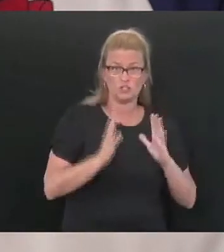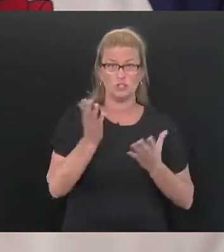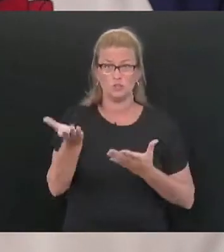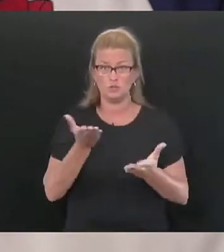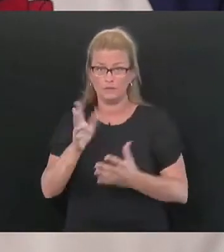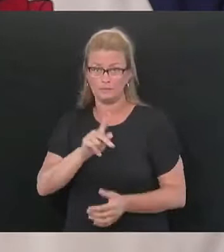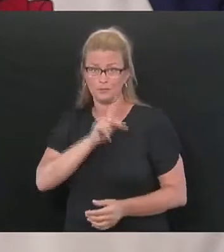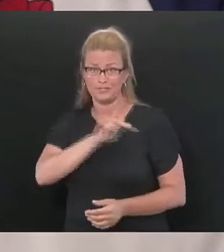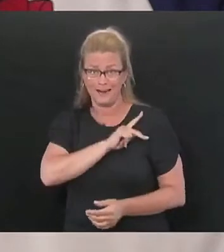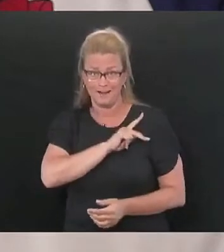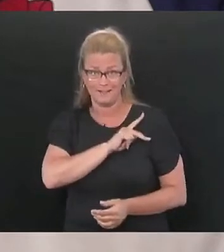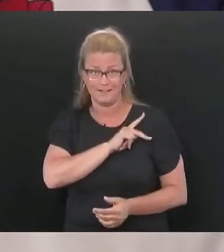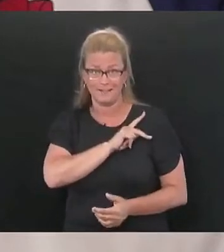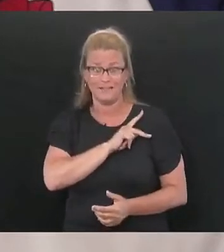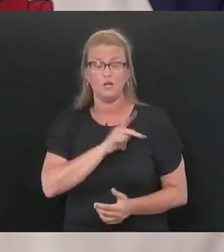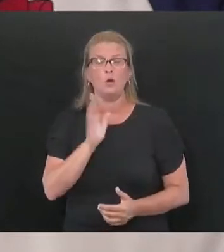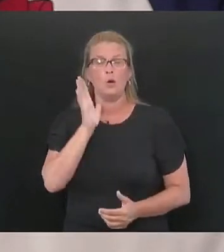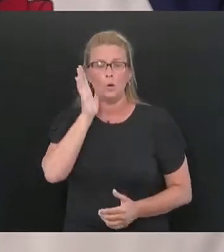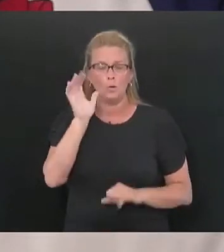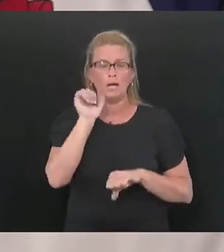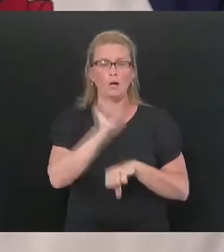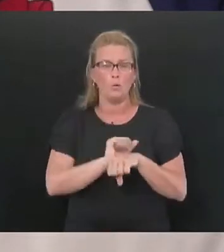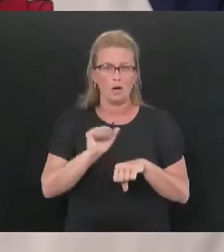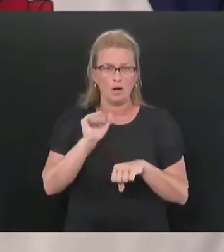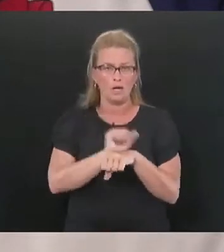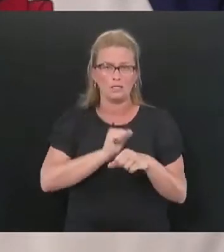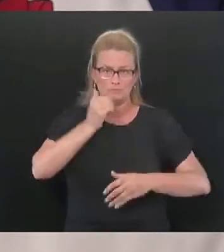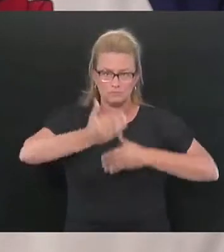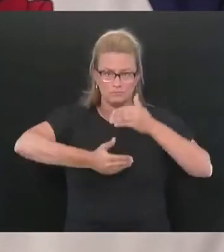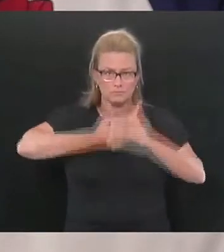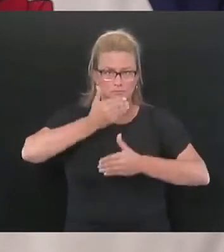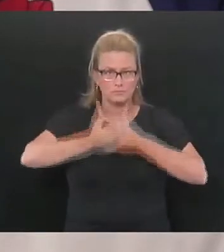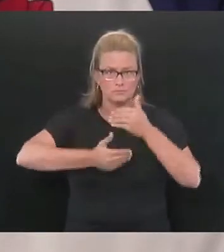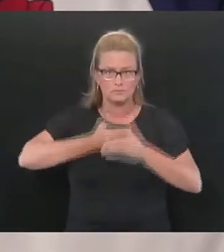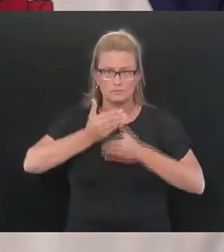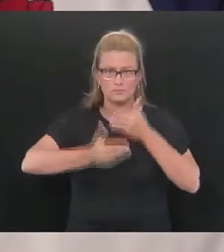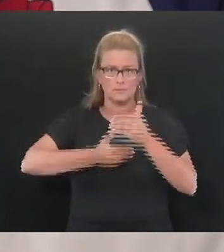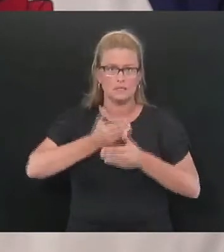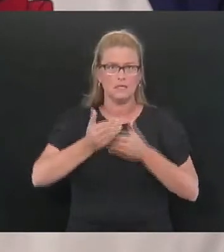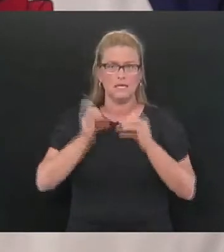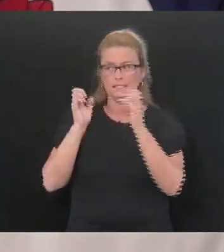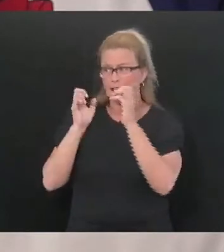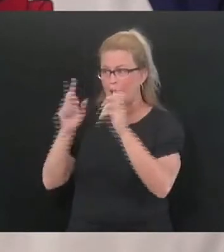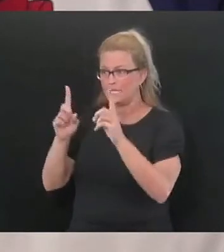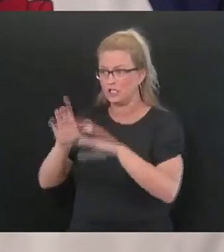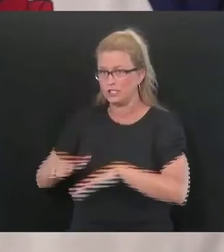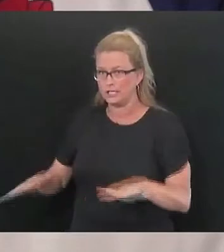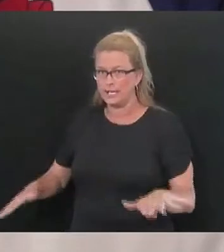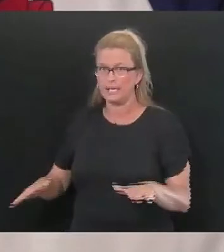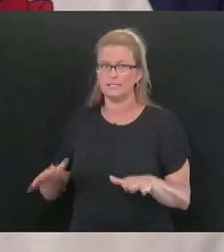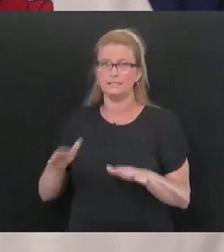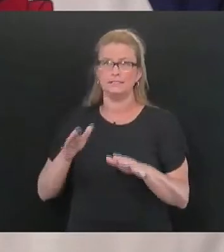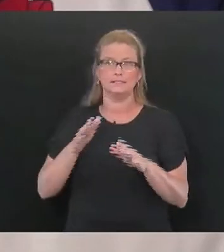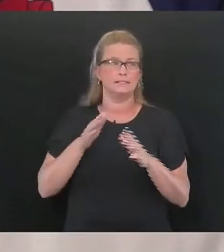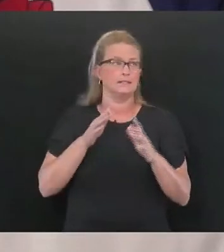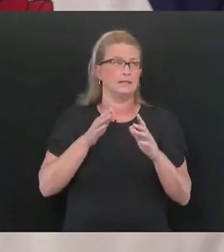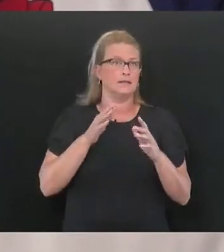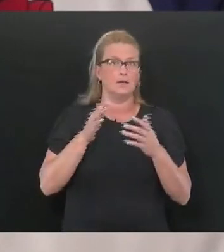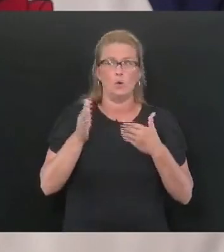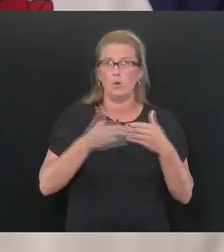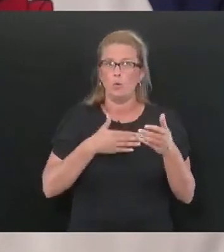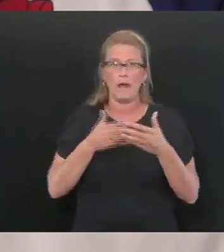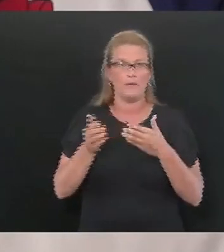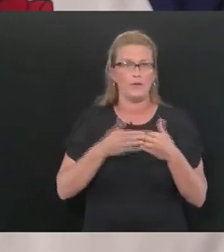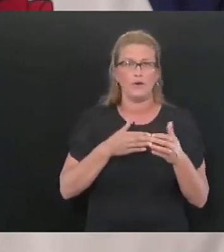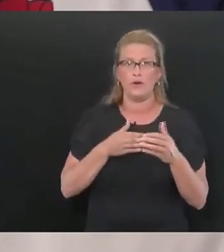personnel. We will work in buckets. We will work to educate our kids from the standpoint of whether it